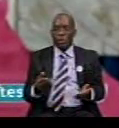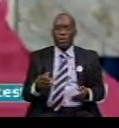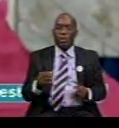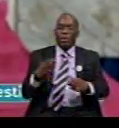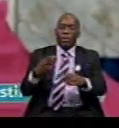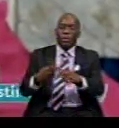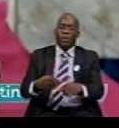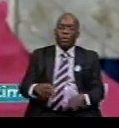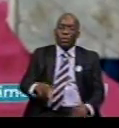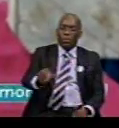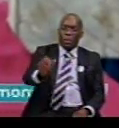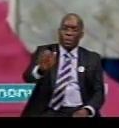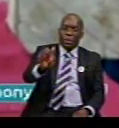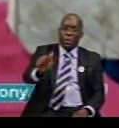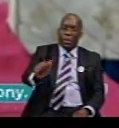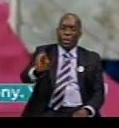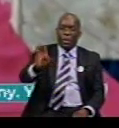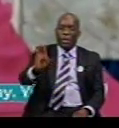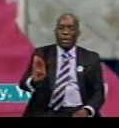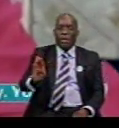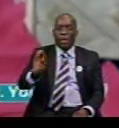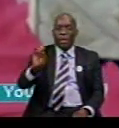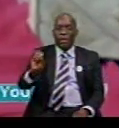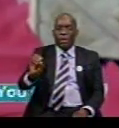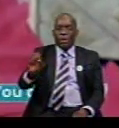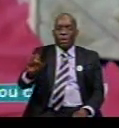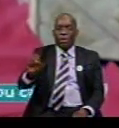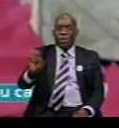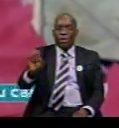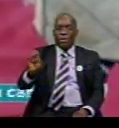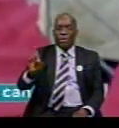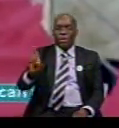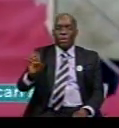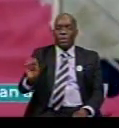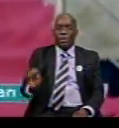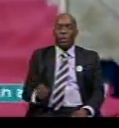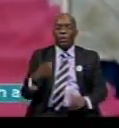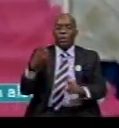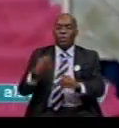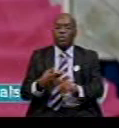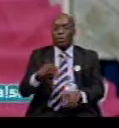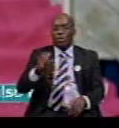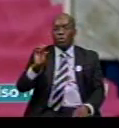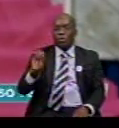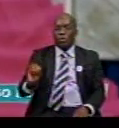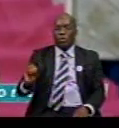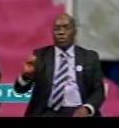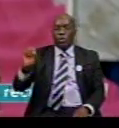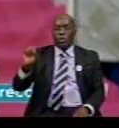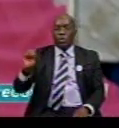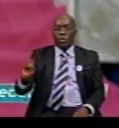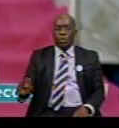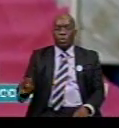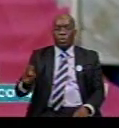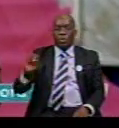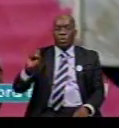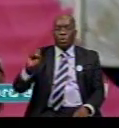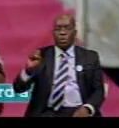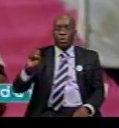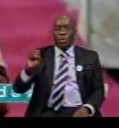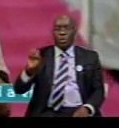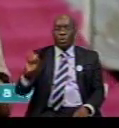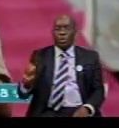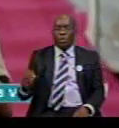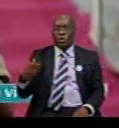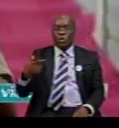Omiyale. Mo wa lati ilu Oshogbo nbi bayi. Lati bi odun meji, aya mi ma nja. Aya mi ma